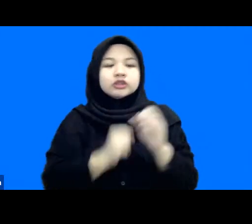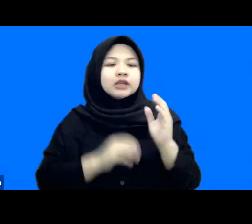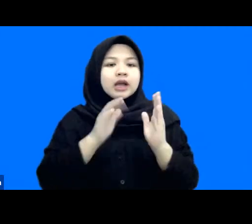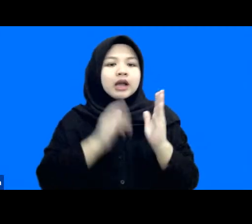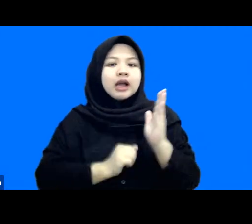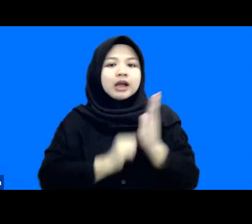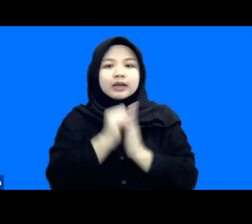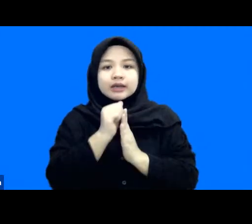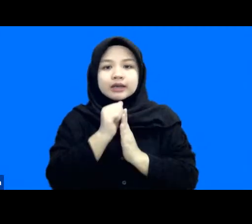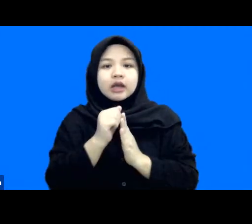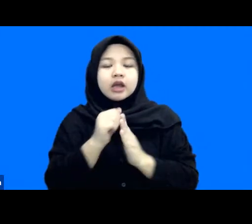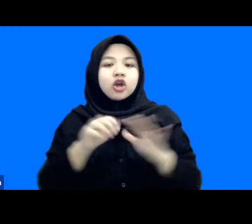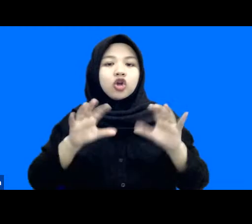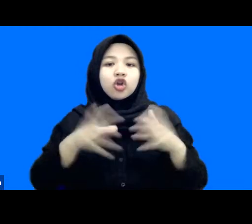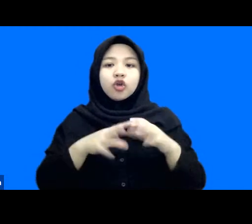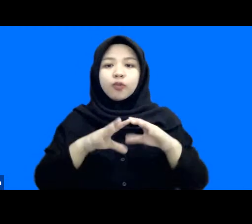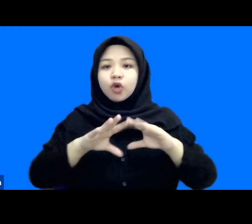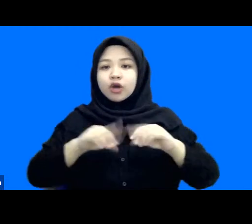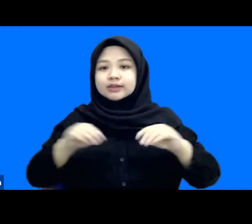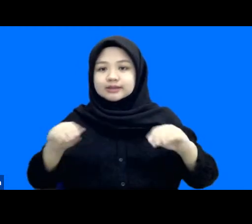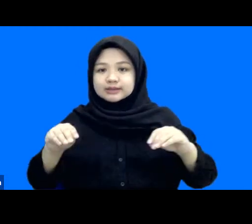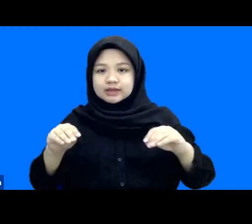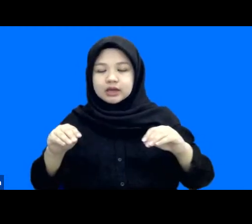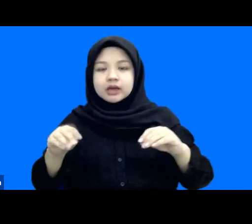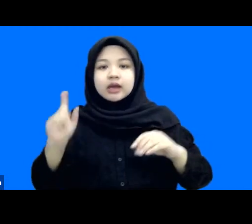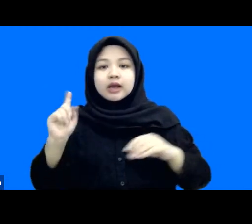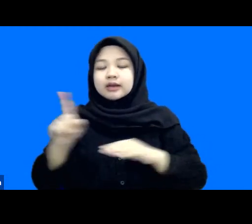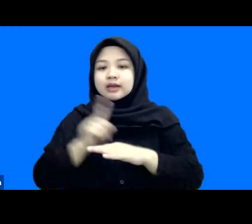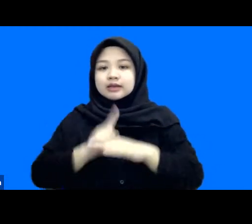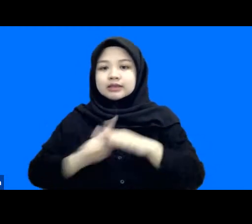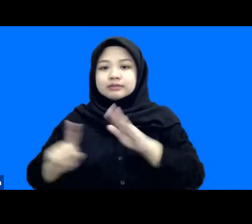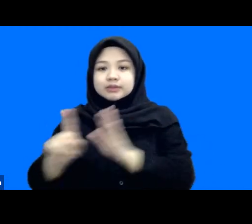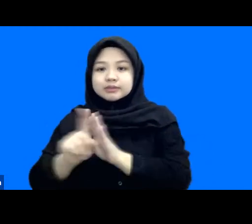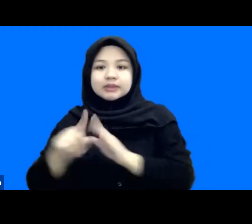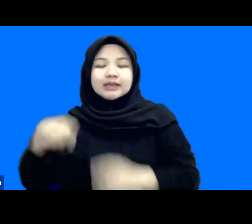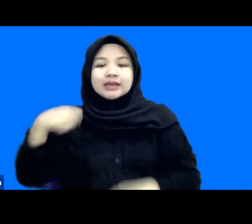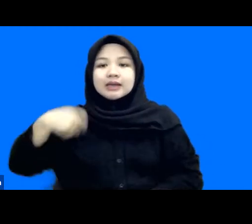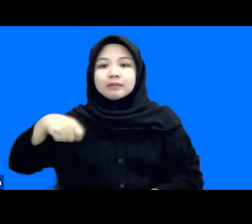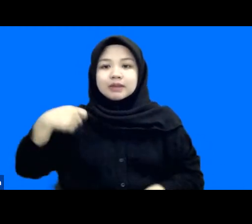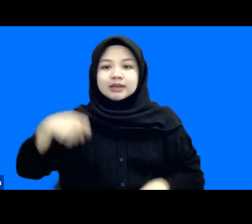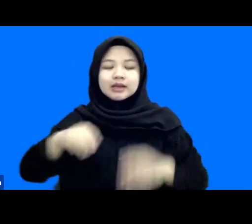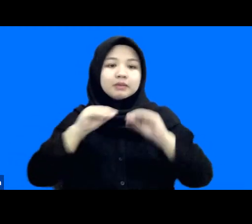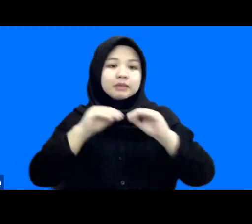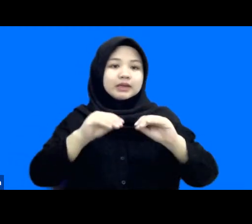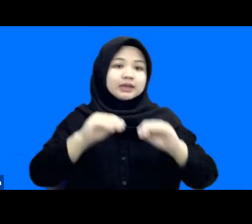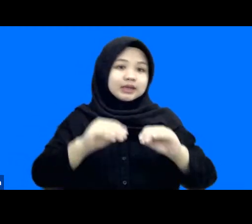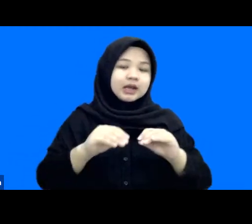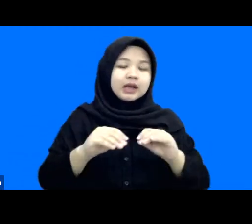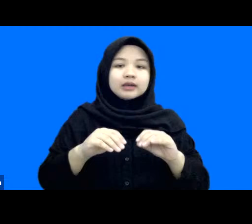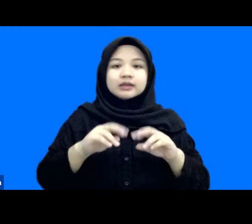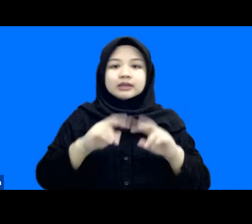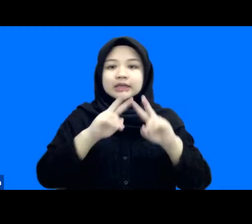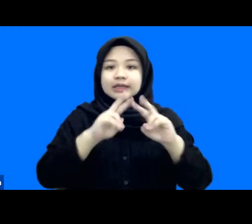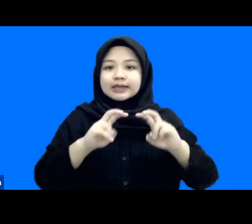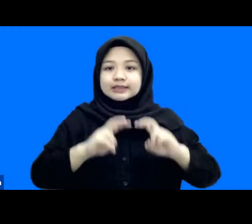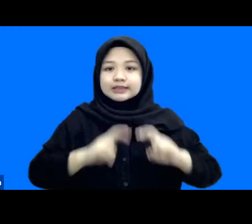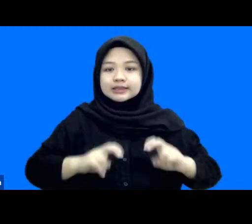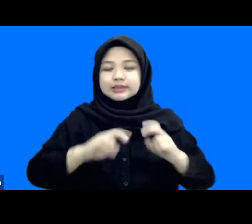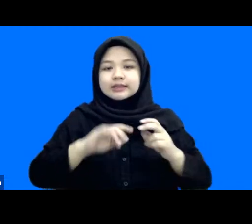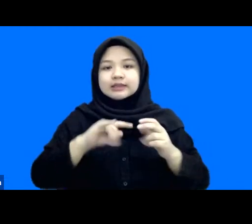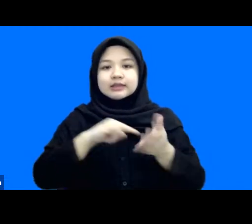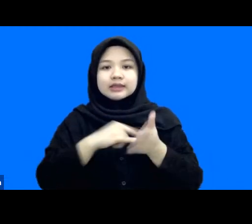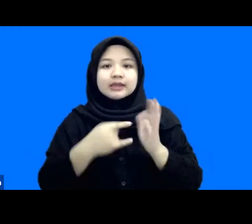led by Ministry of Education, Culture, Research, and Technology. So we are very happy